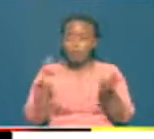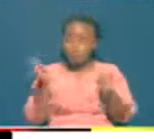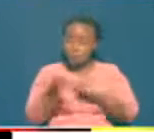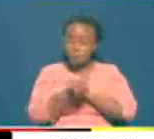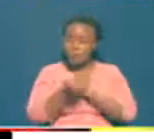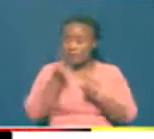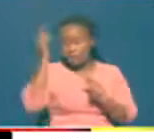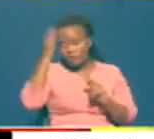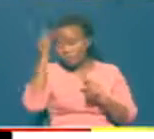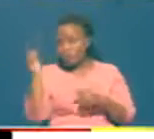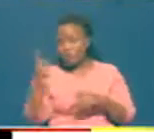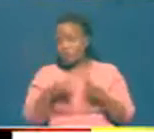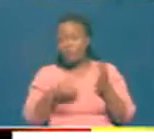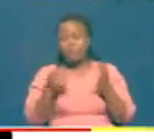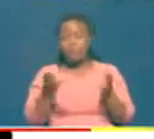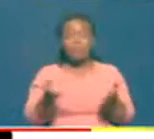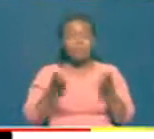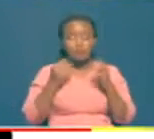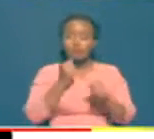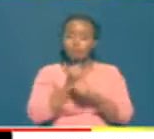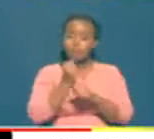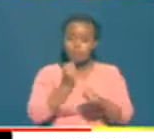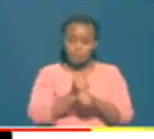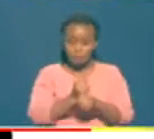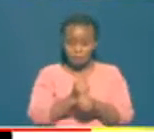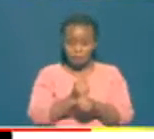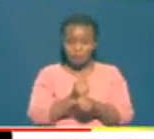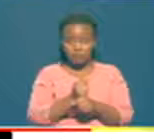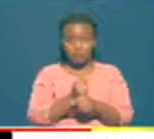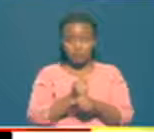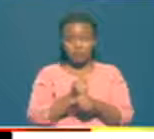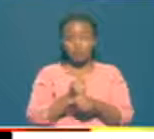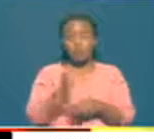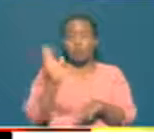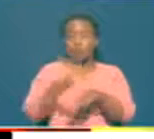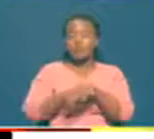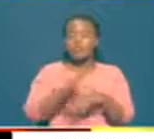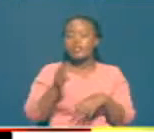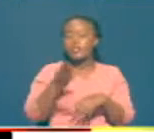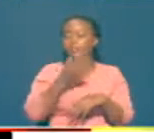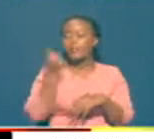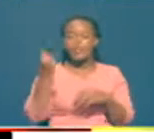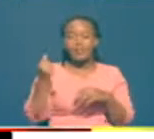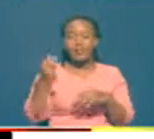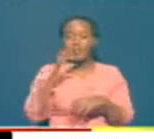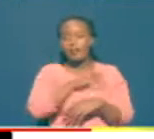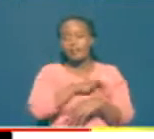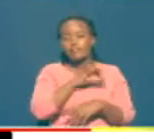what we need to do to get better outcomes.